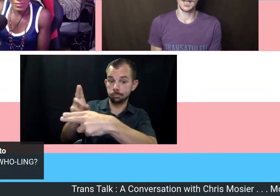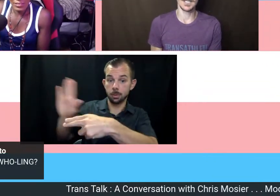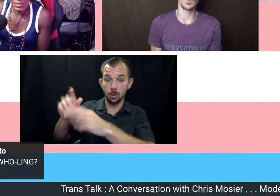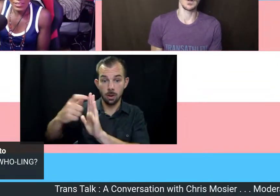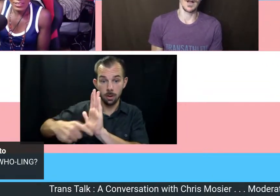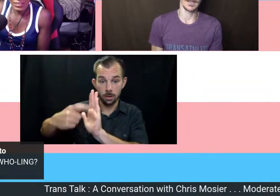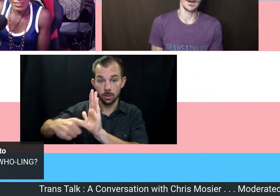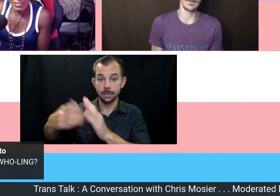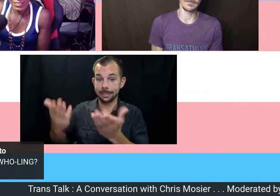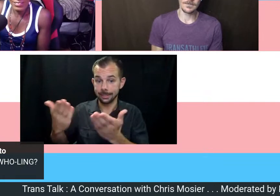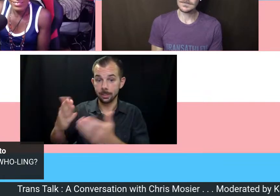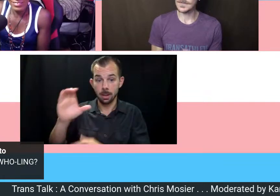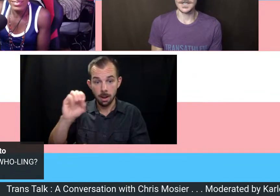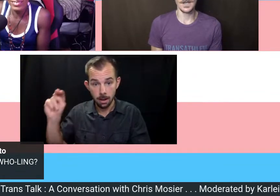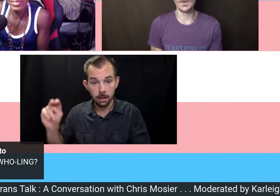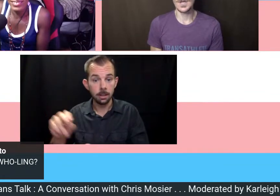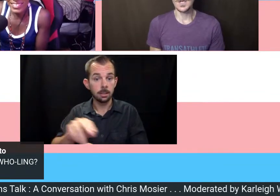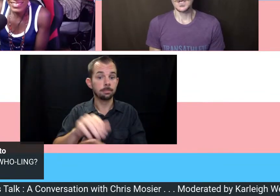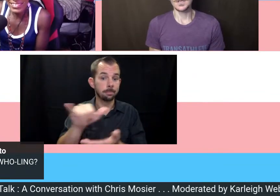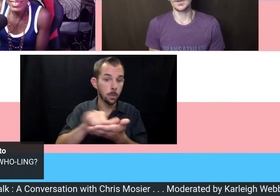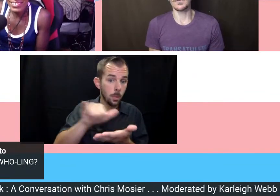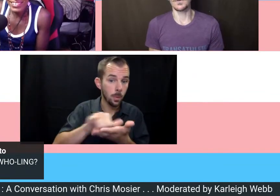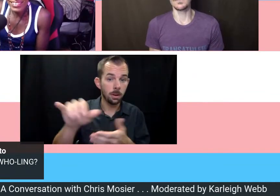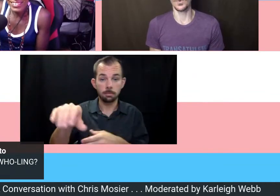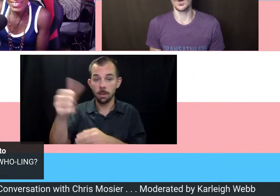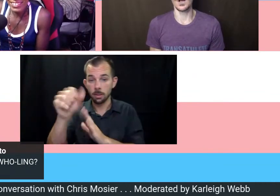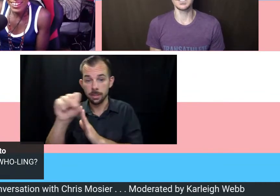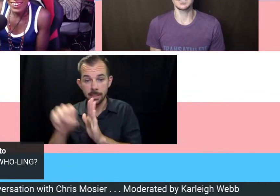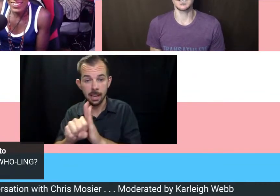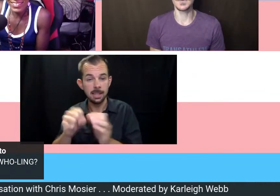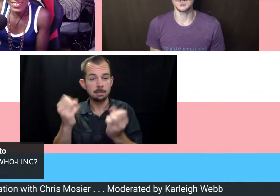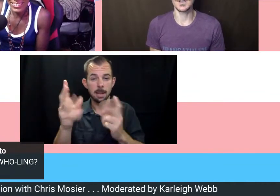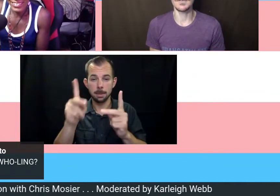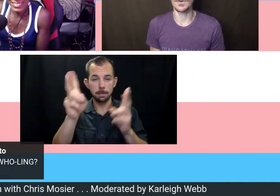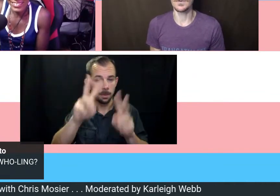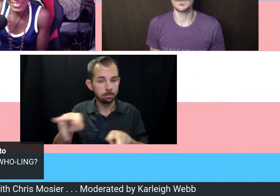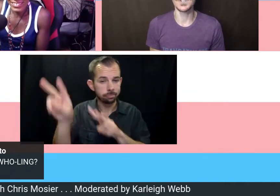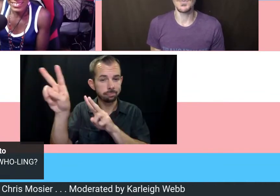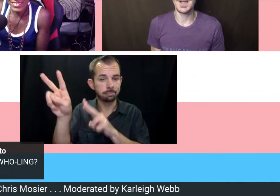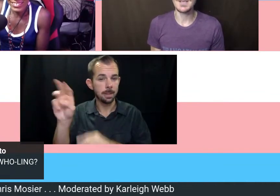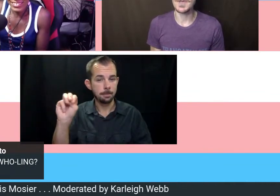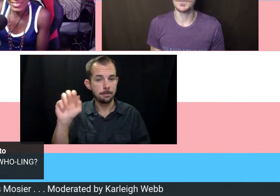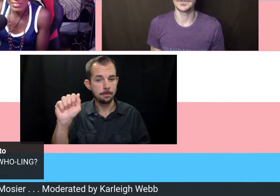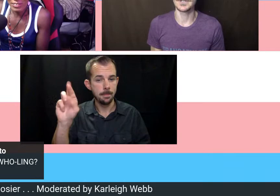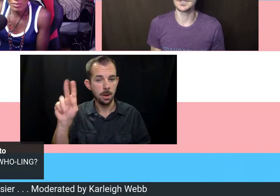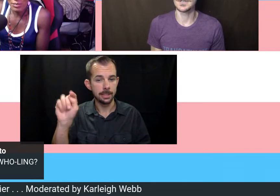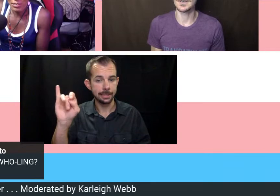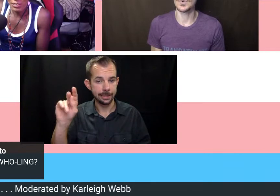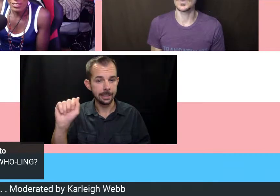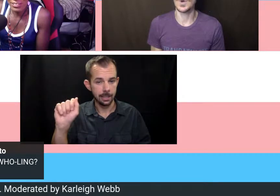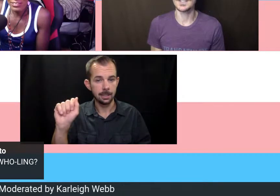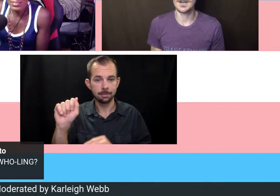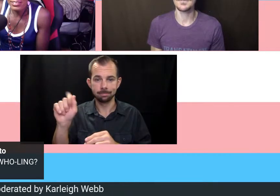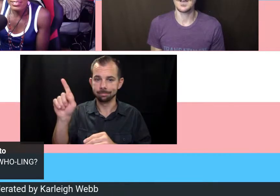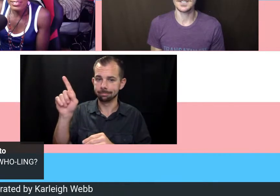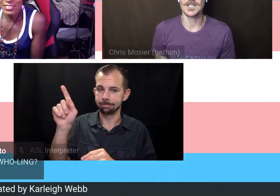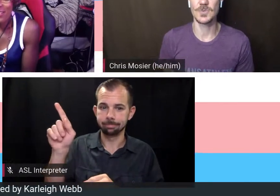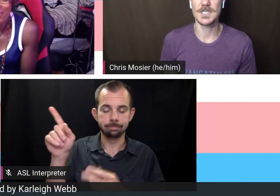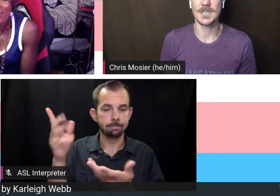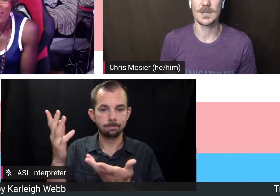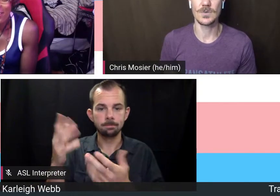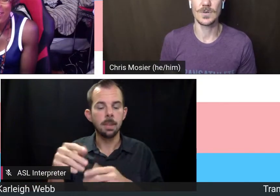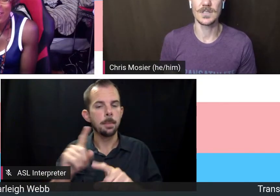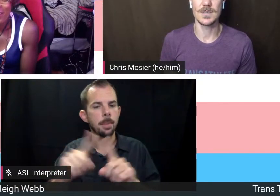her as a queer icon. And so, for us in the community, for so many people who identify